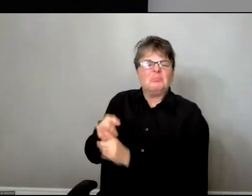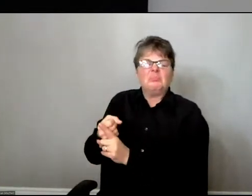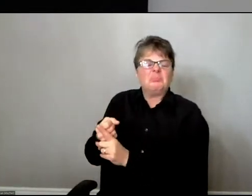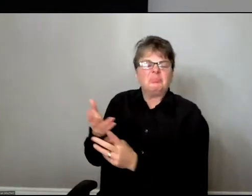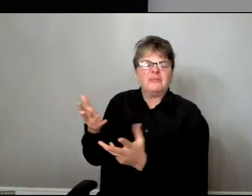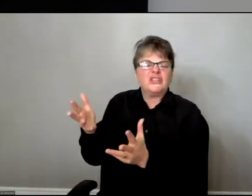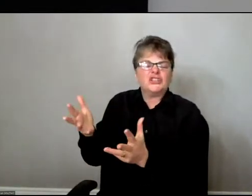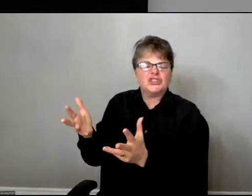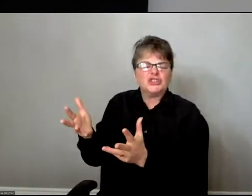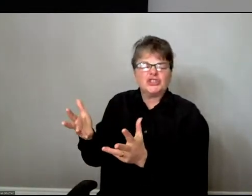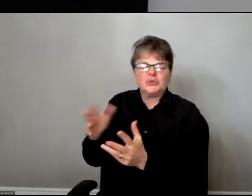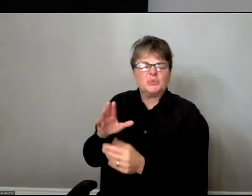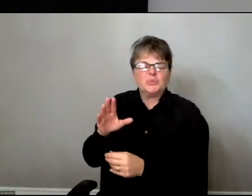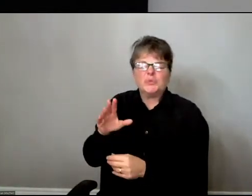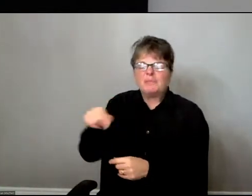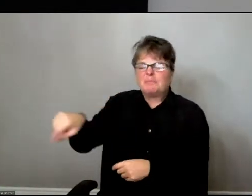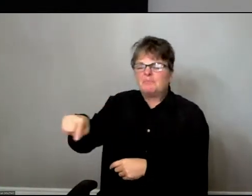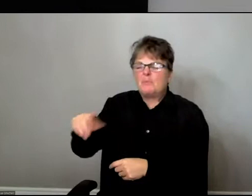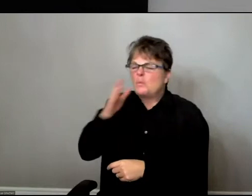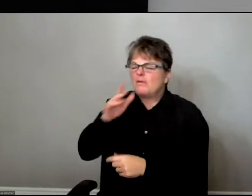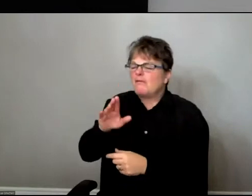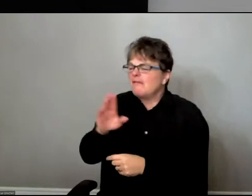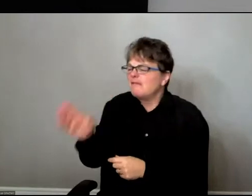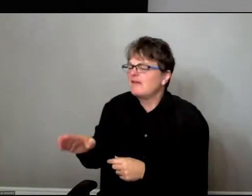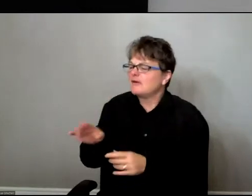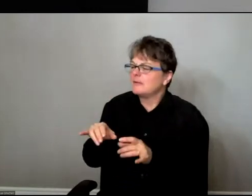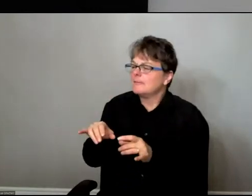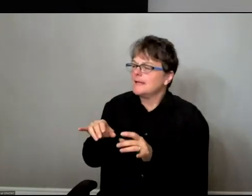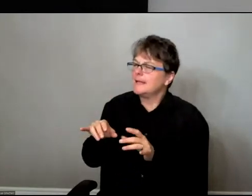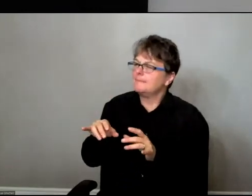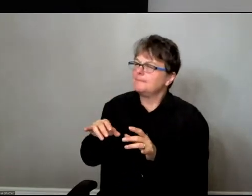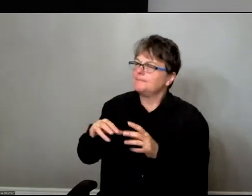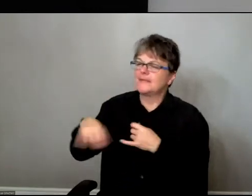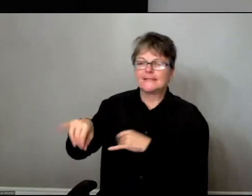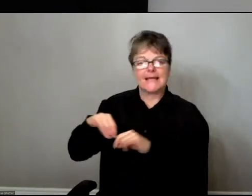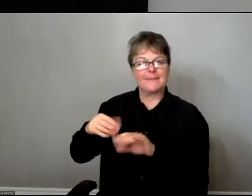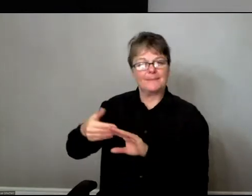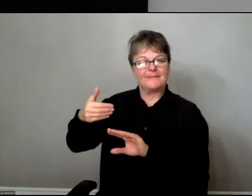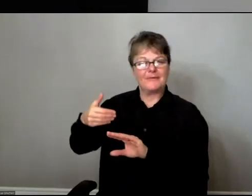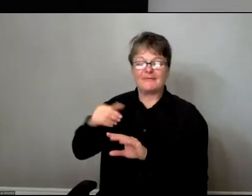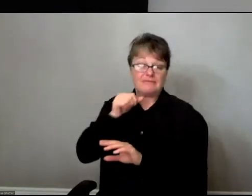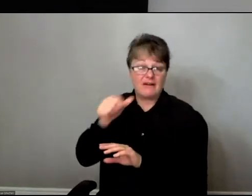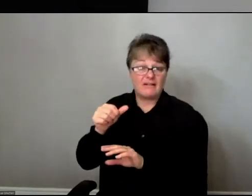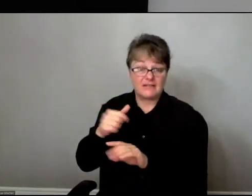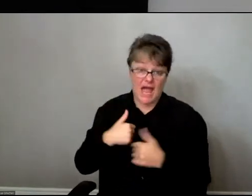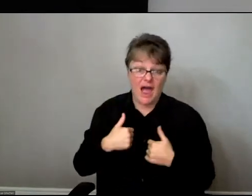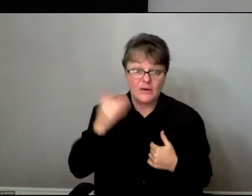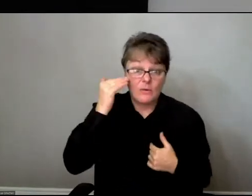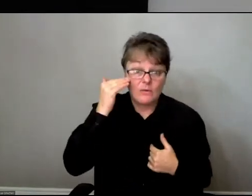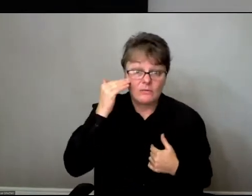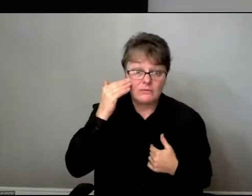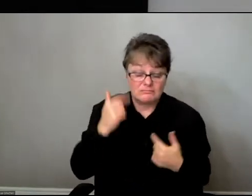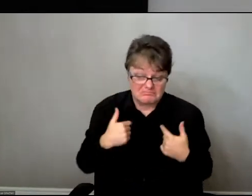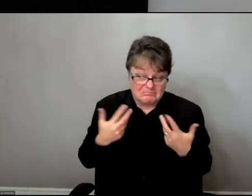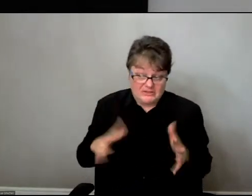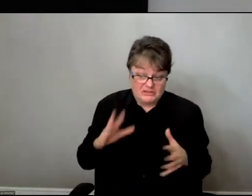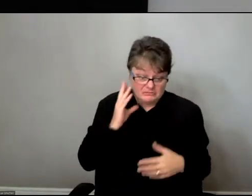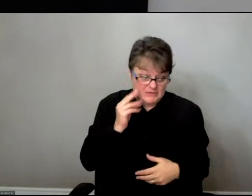I know. We live it every day. It is heartbreaking.